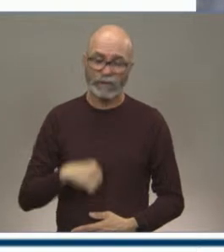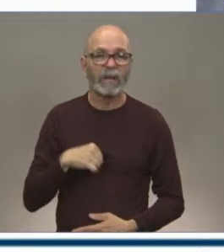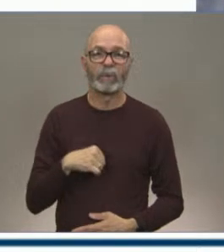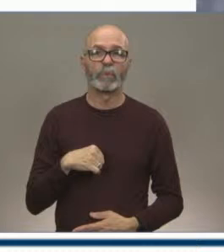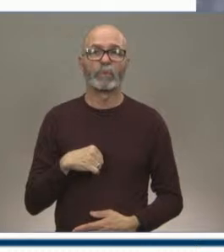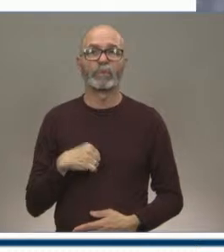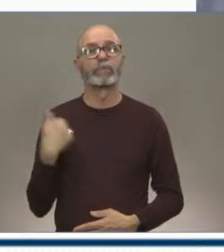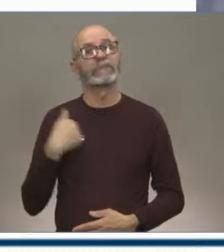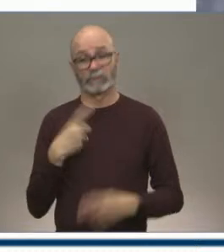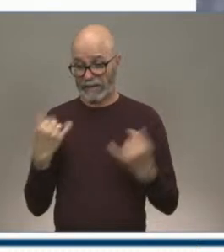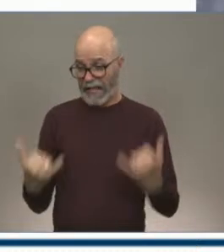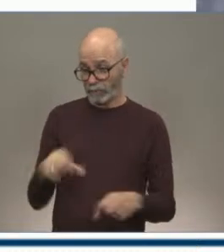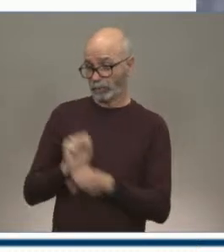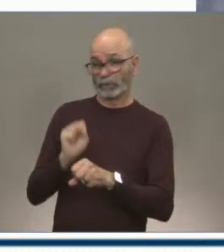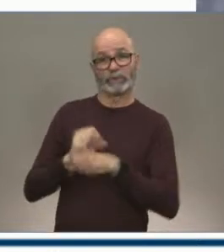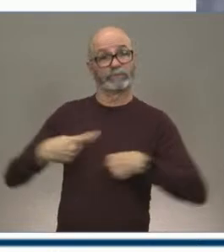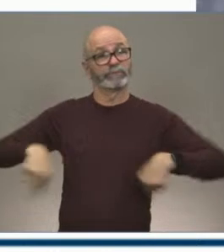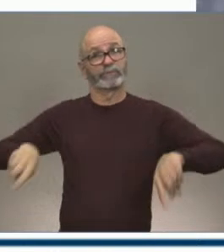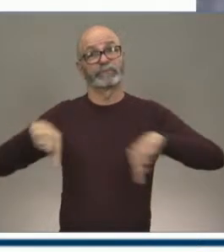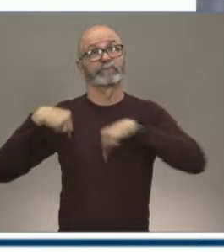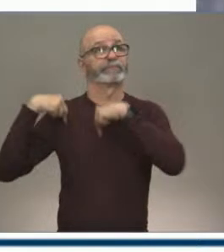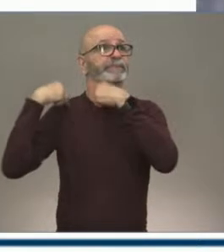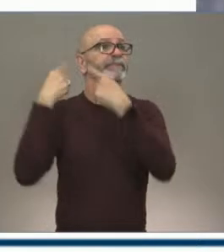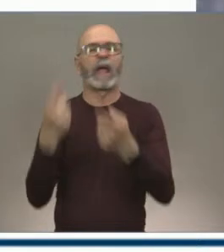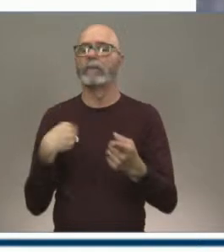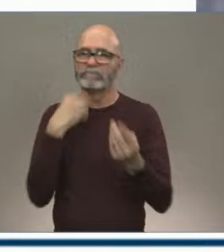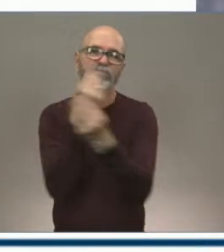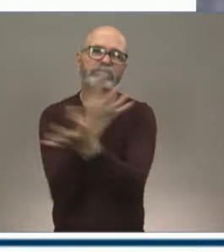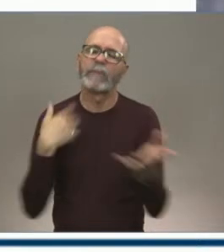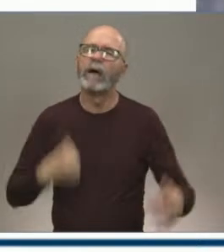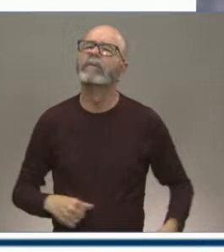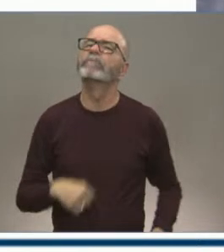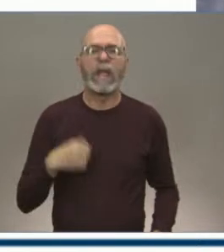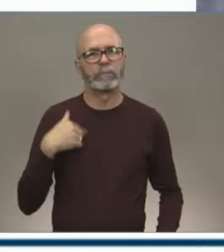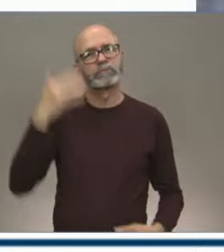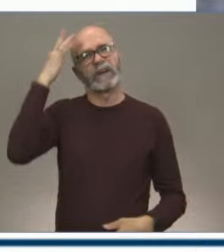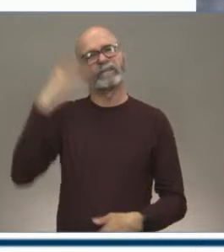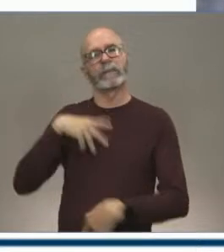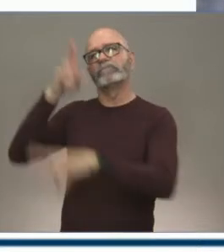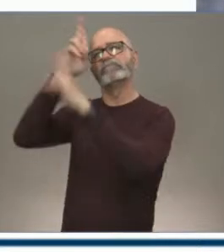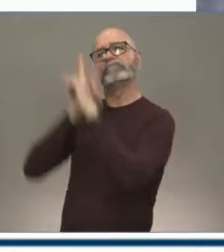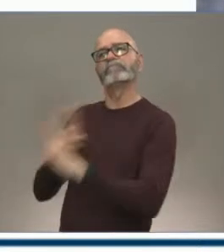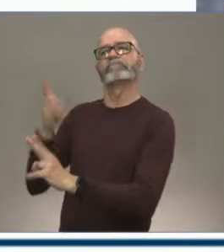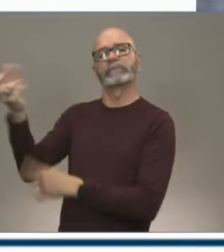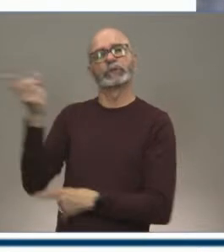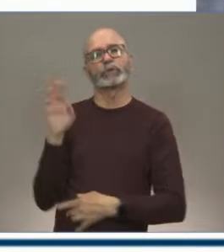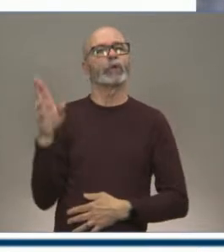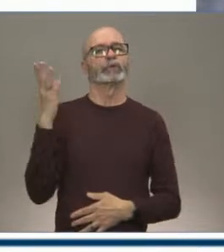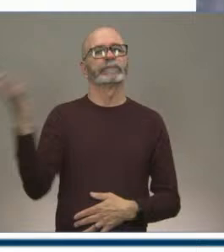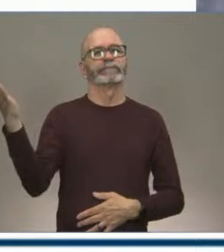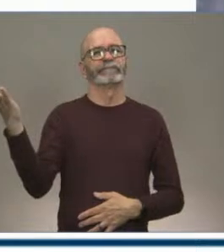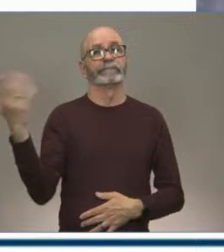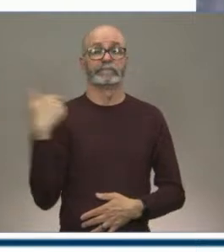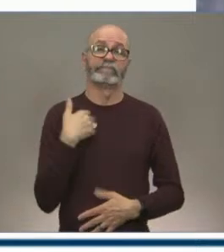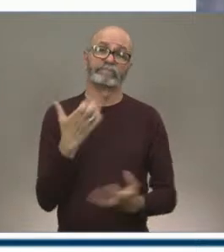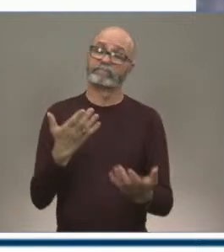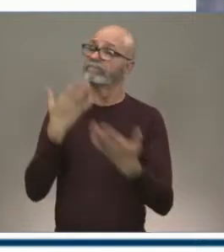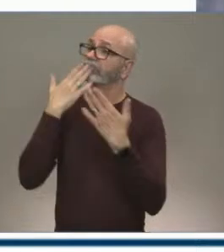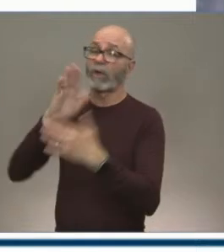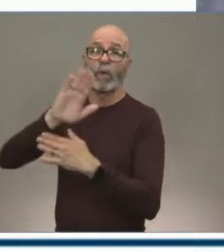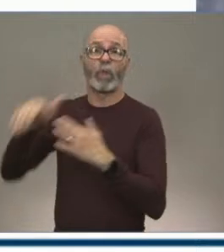here, but I'm really proud of the fact that I got to know the man. And I want to say to all Nova